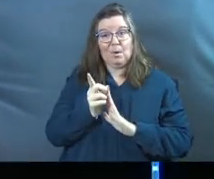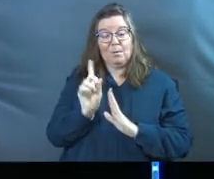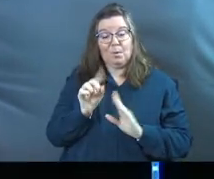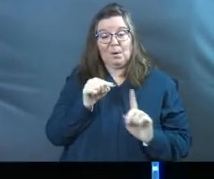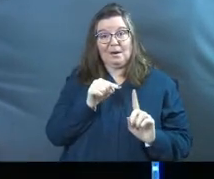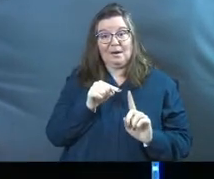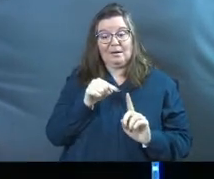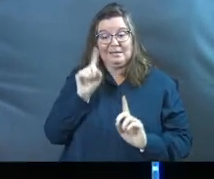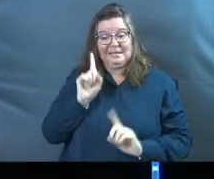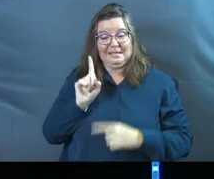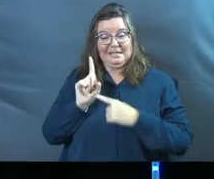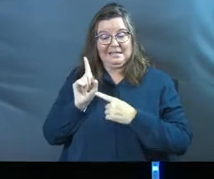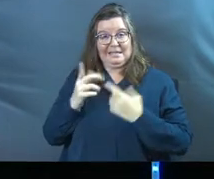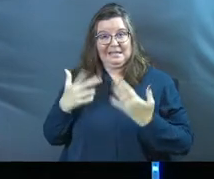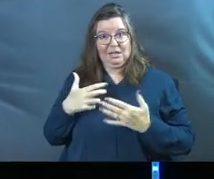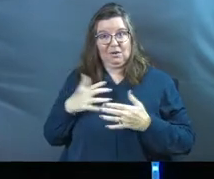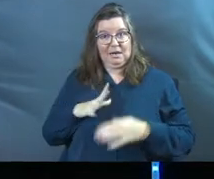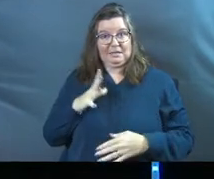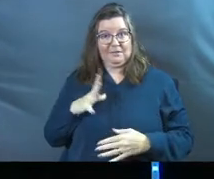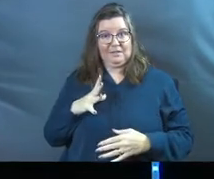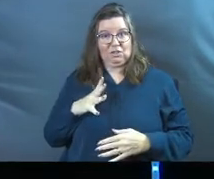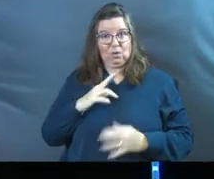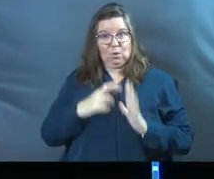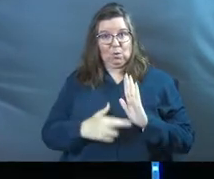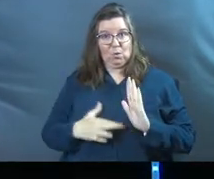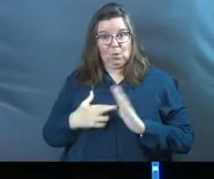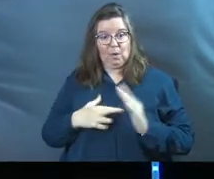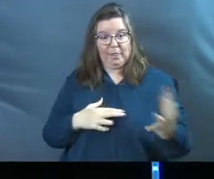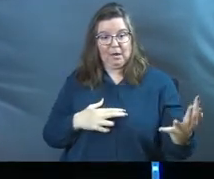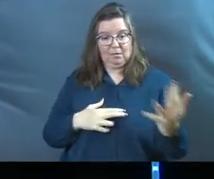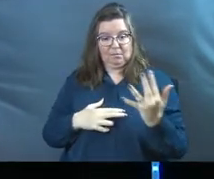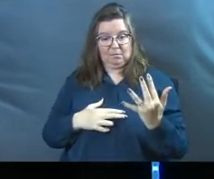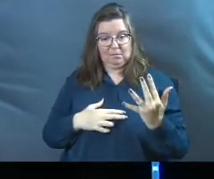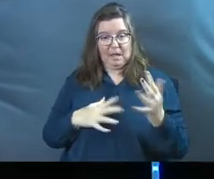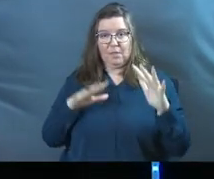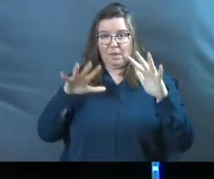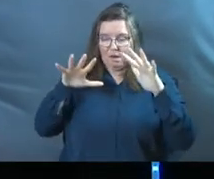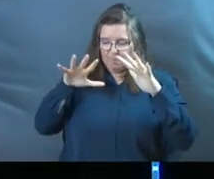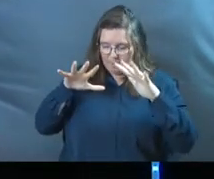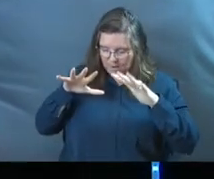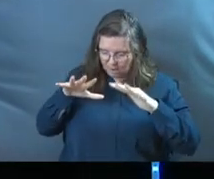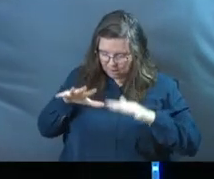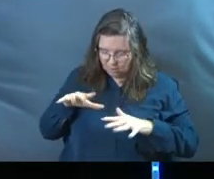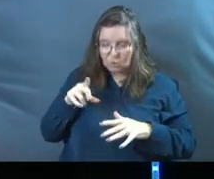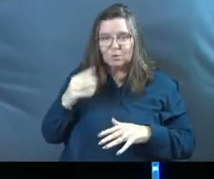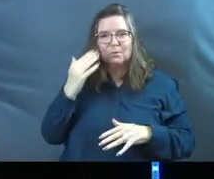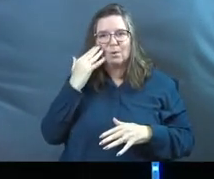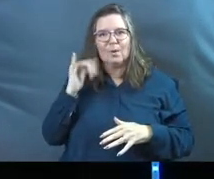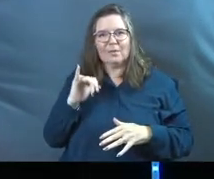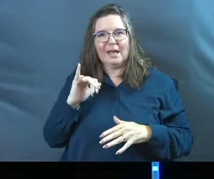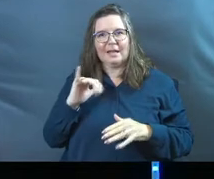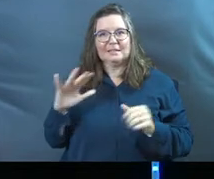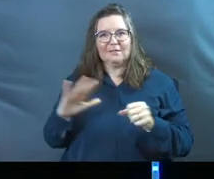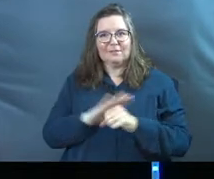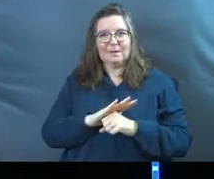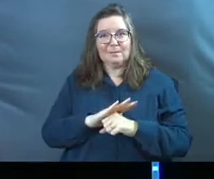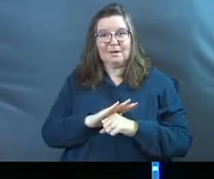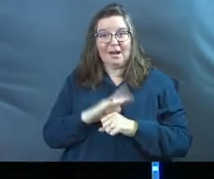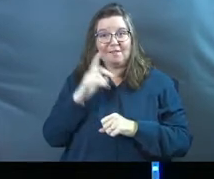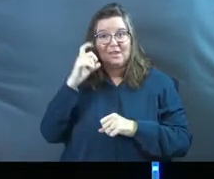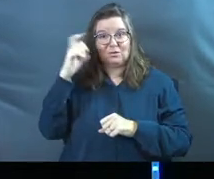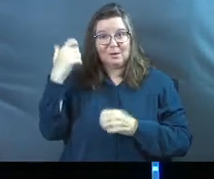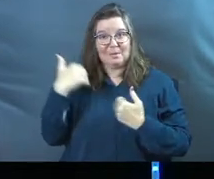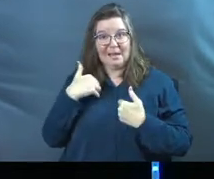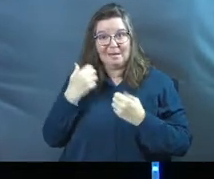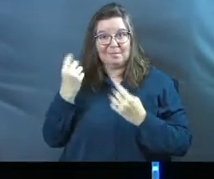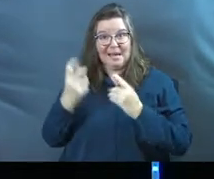where he's here in his official capacity and they're all there and they're bowing to their brother, you know that that's the fulfillment of the great dream